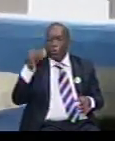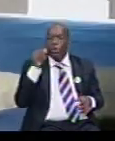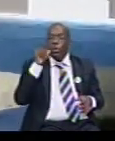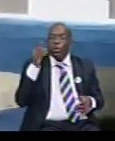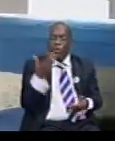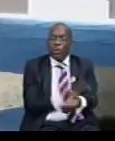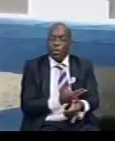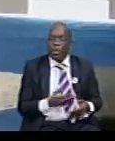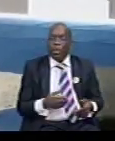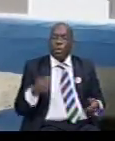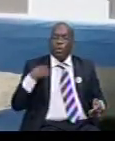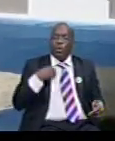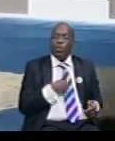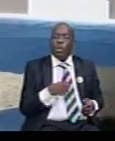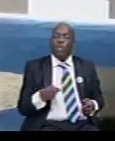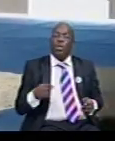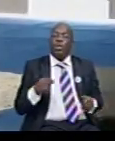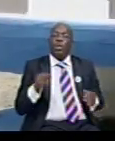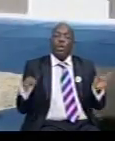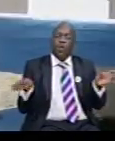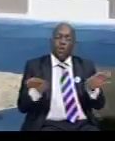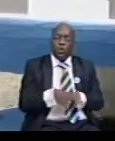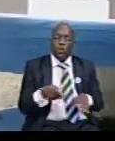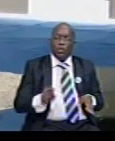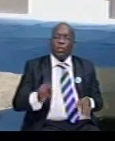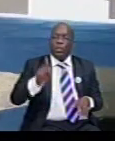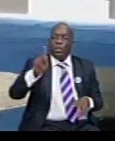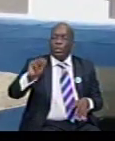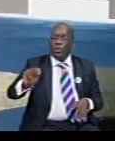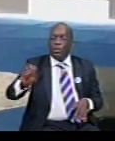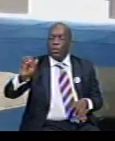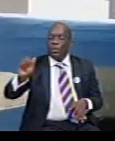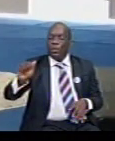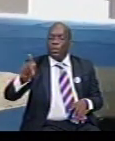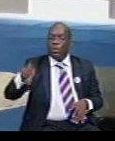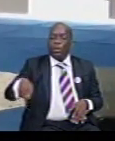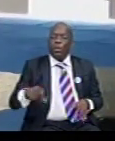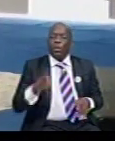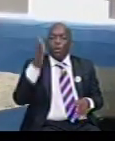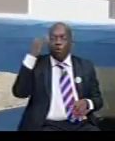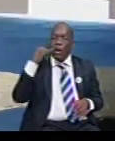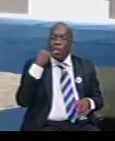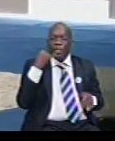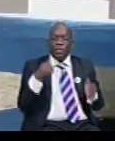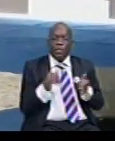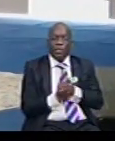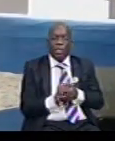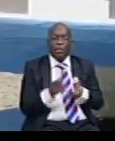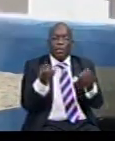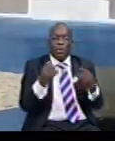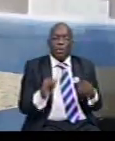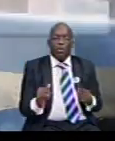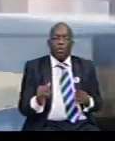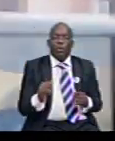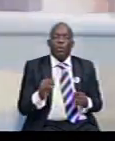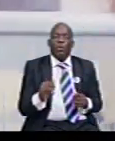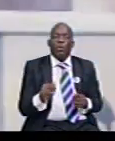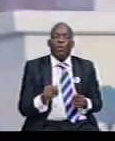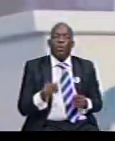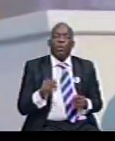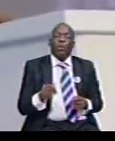floor. Close the tap. Why is that coming? Where is that coming from? Rebuke